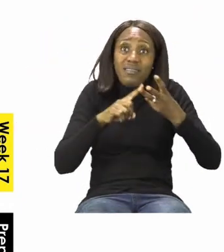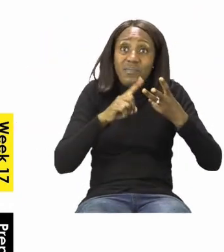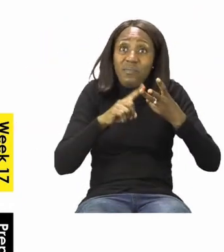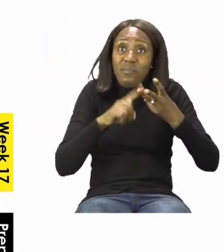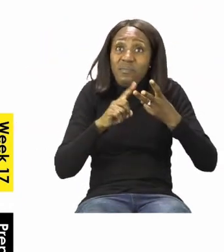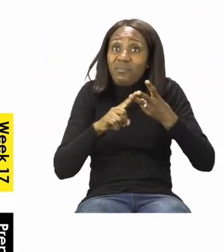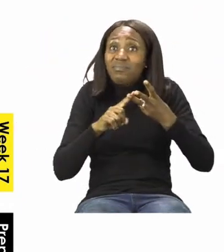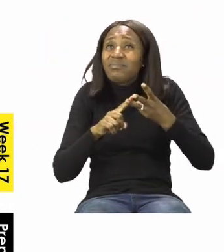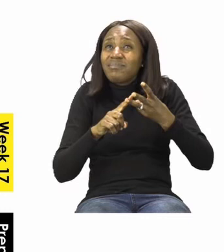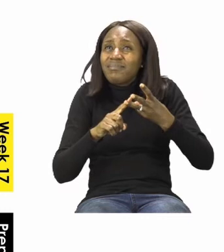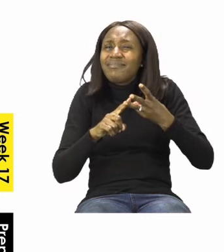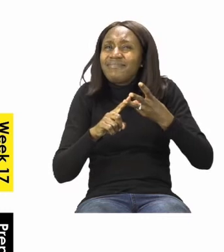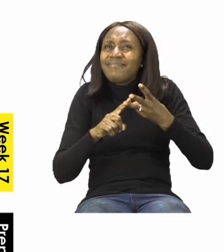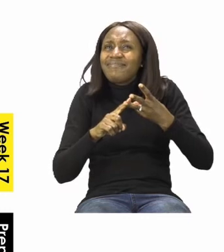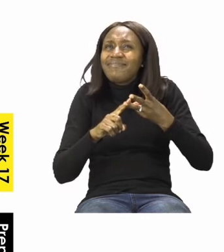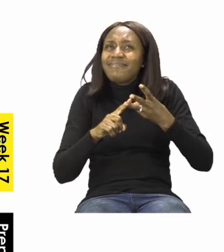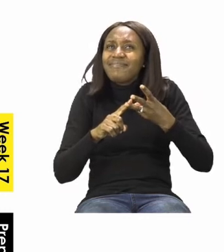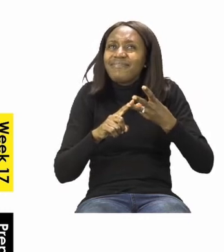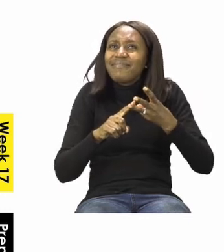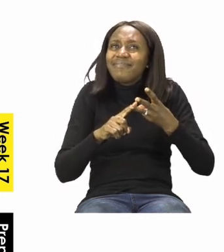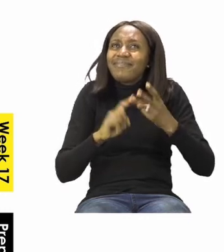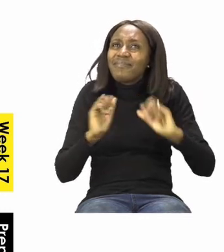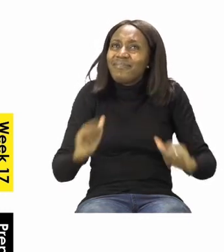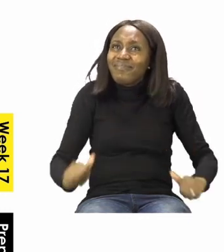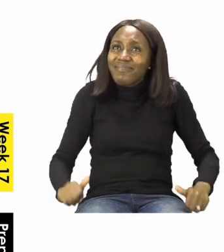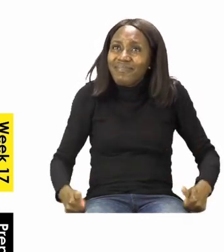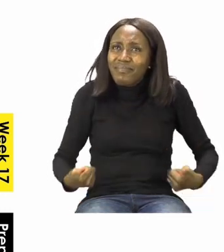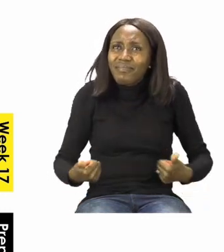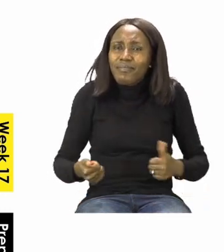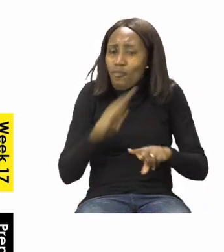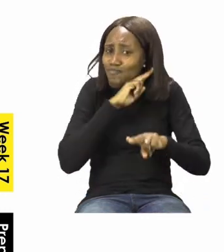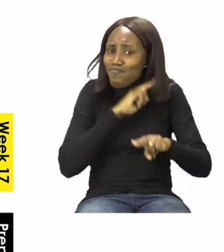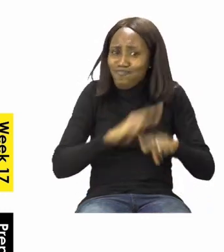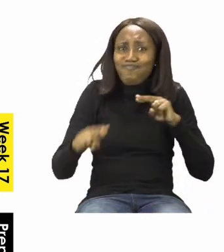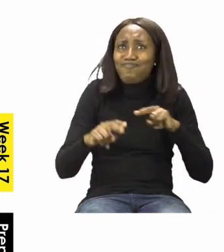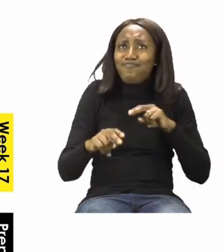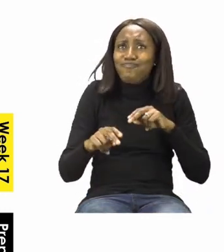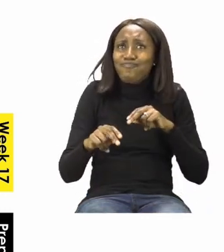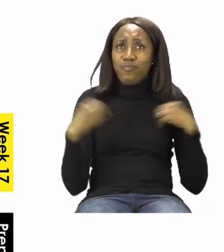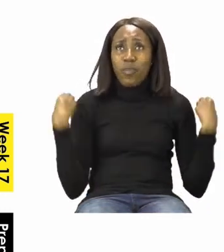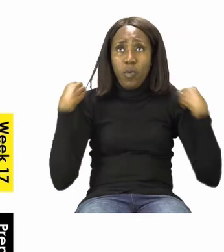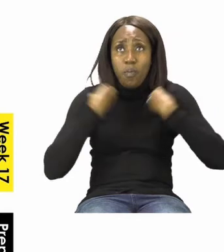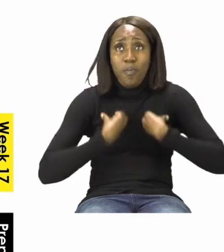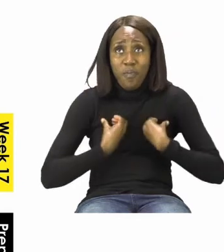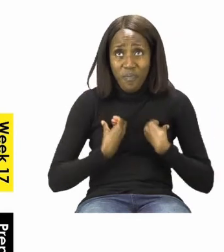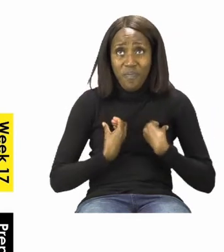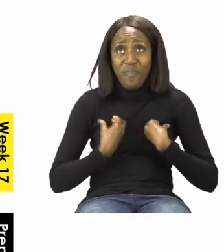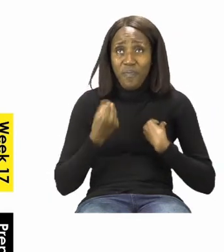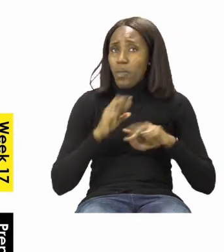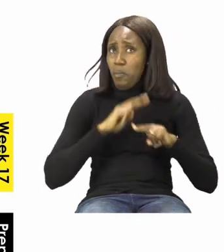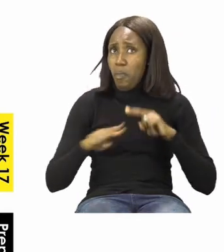at the bottom is of the boy quickly going somewhere. He has a bag on his